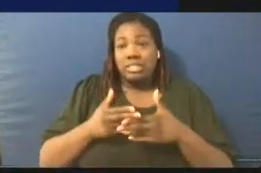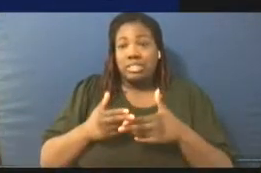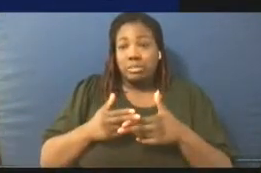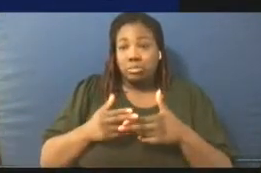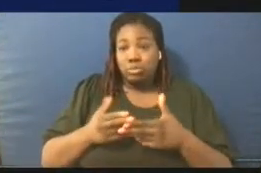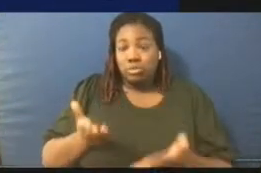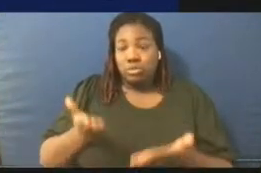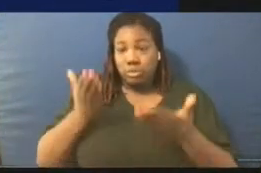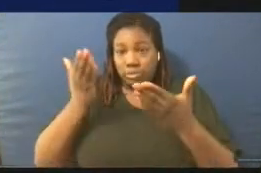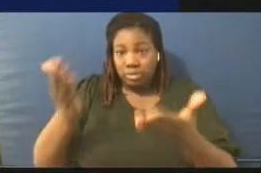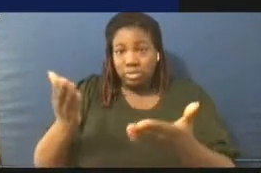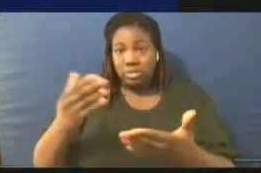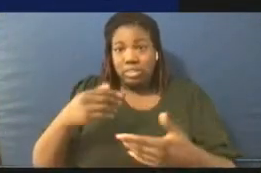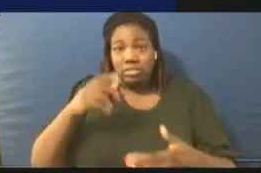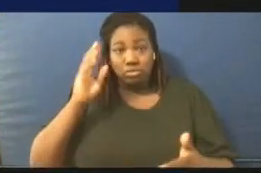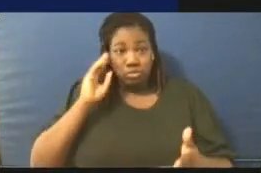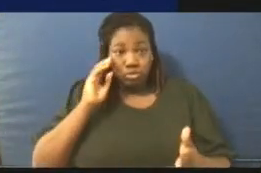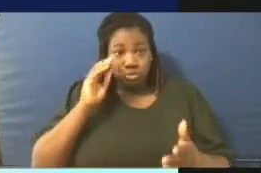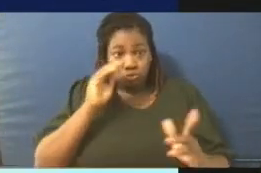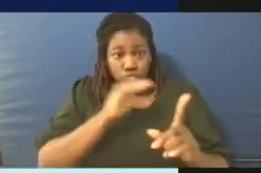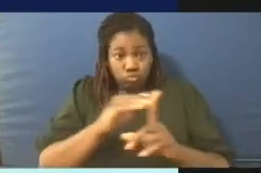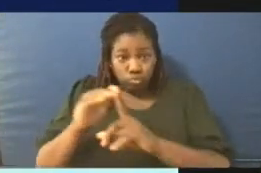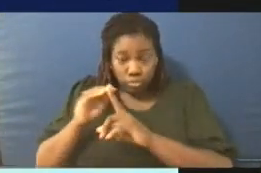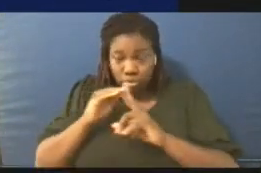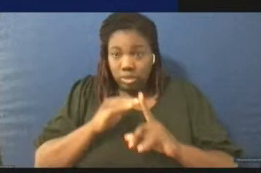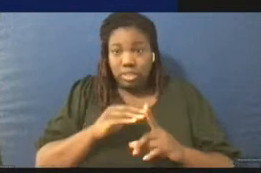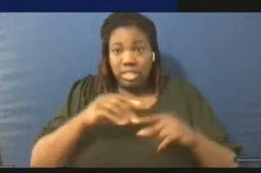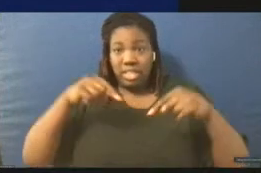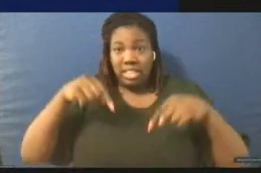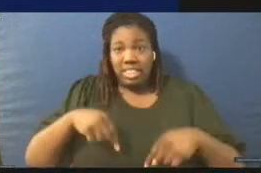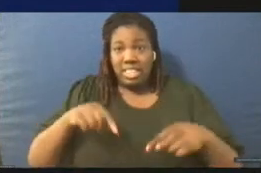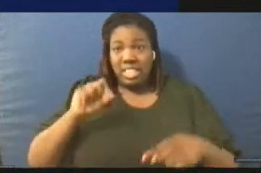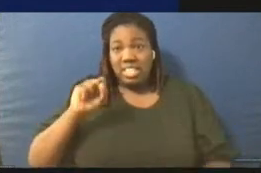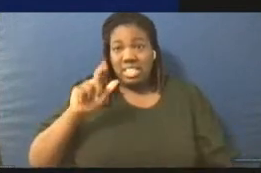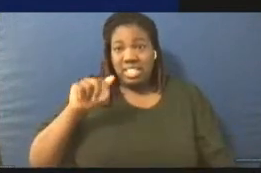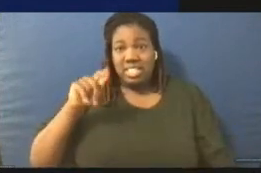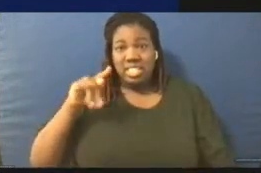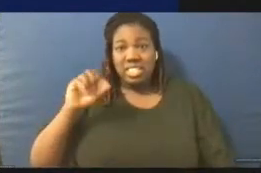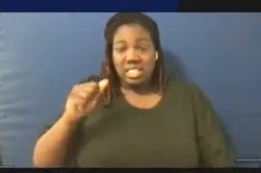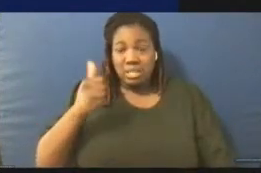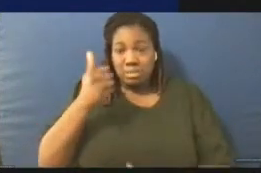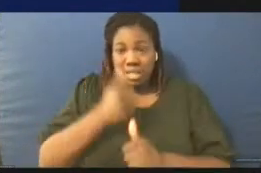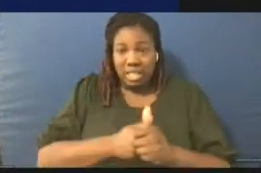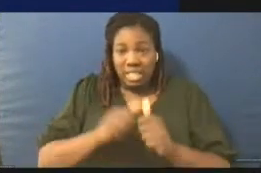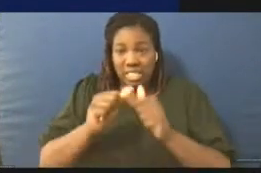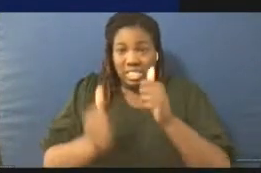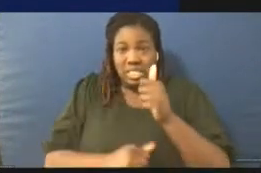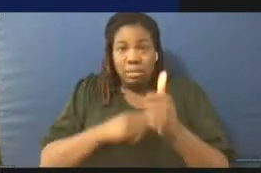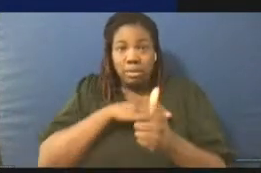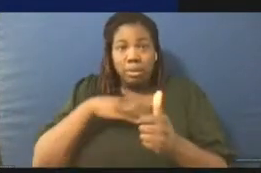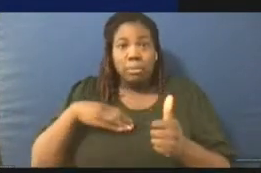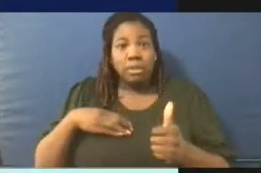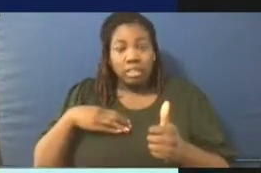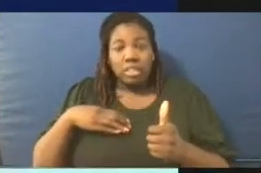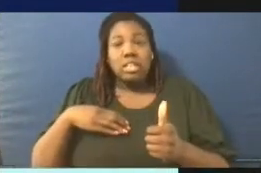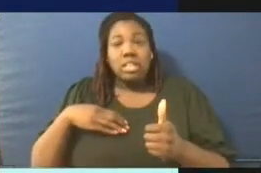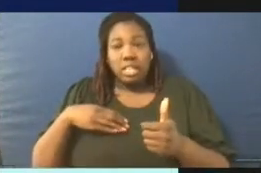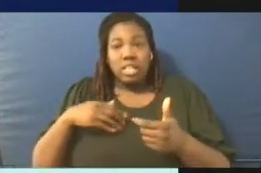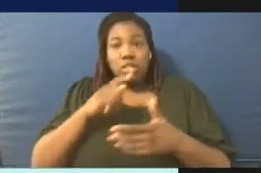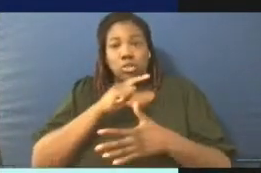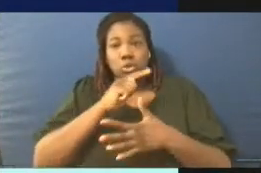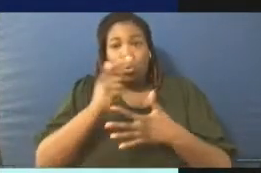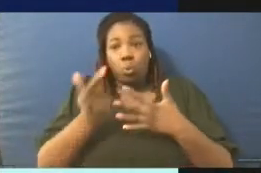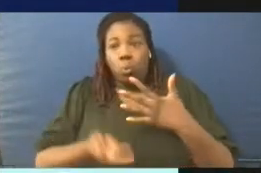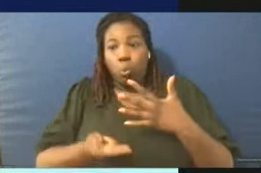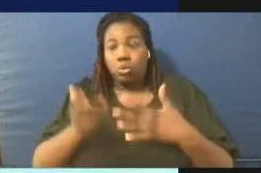Just a reminder for everyone, we do consider these slates by subcommittees. So we'll take each one in turn in the order in which they were